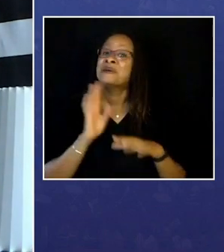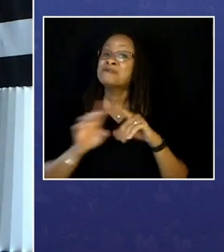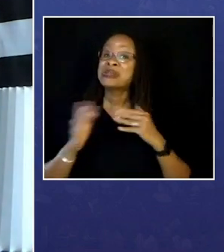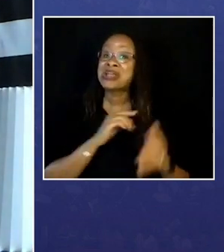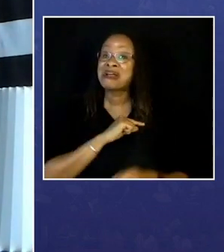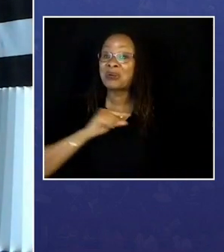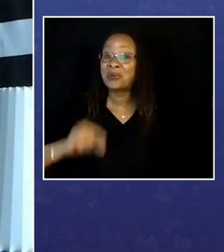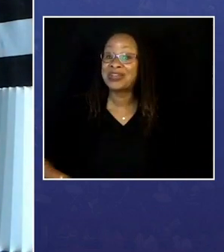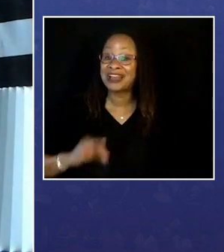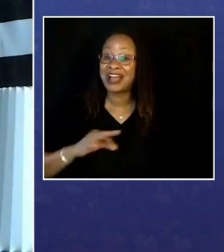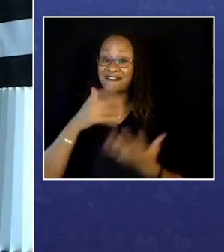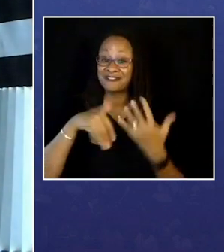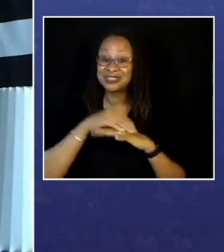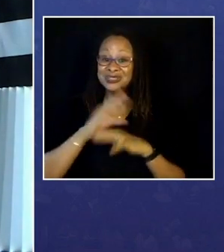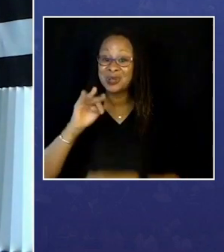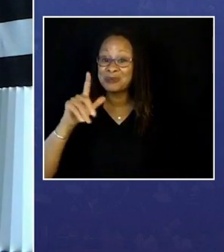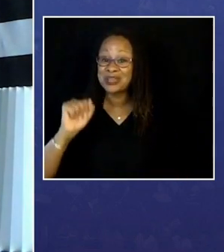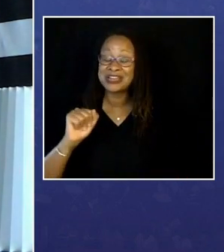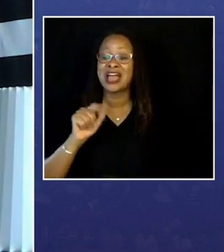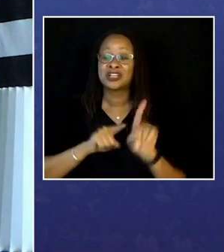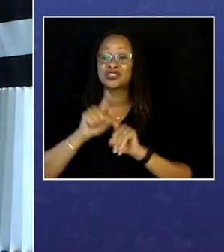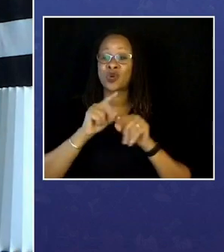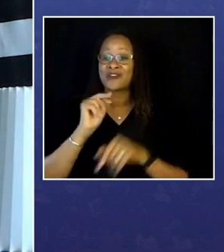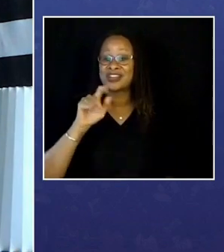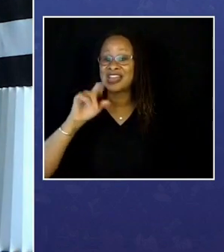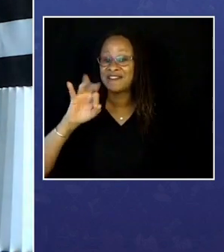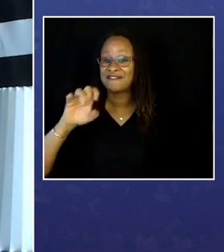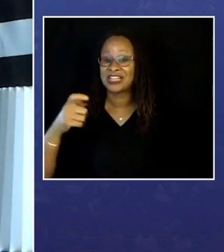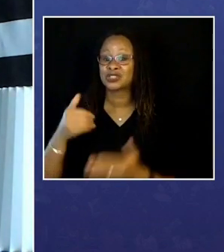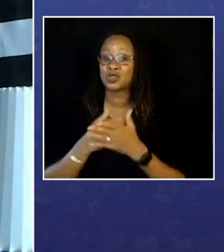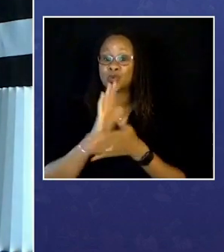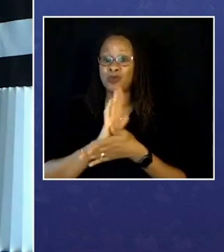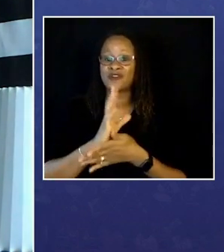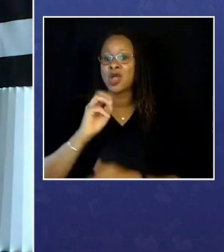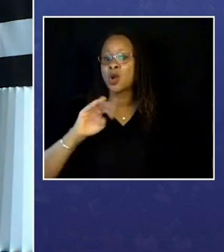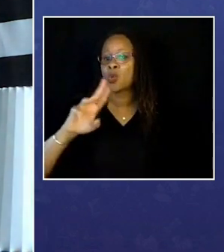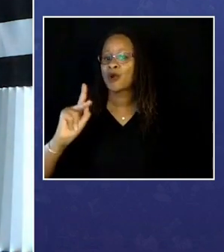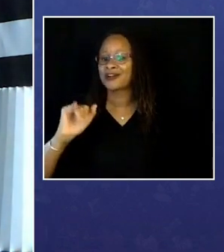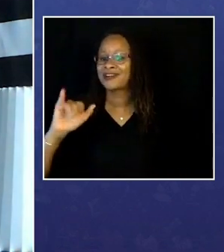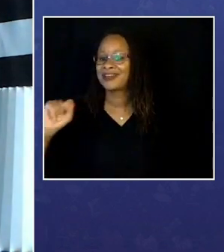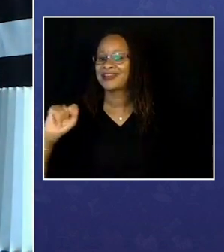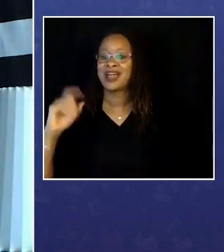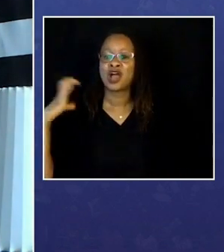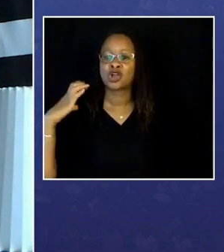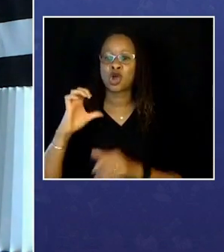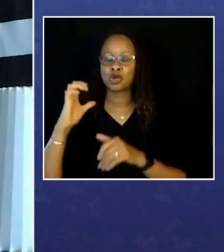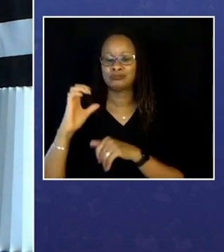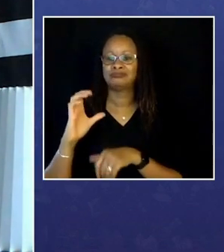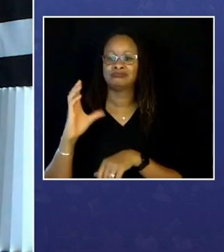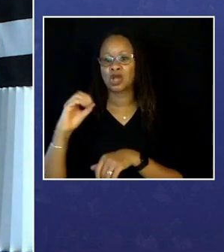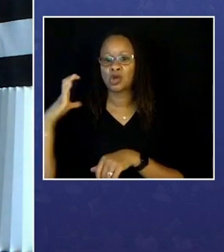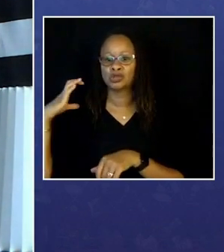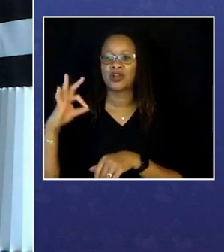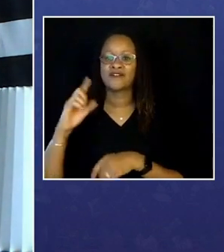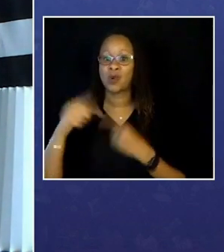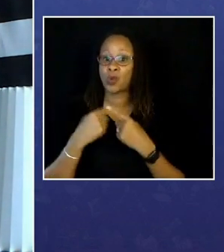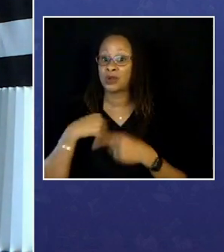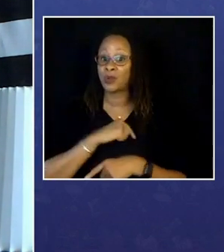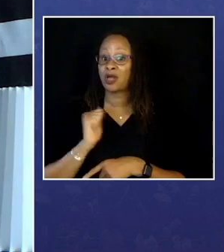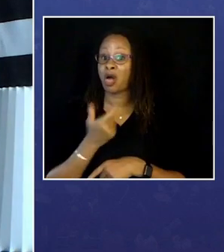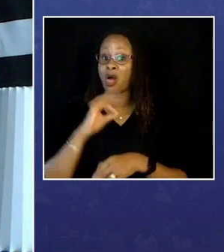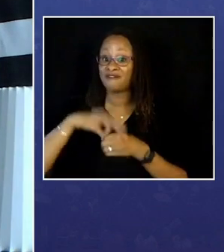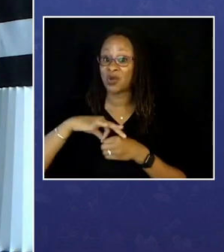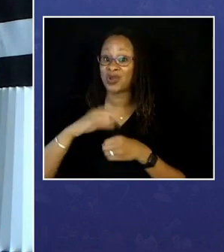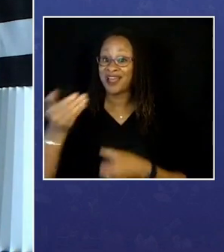She's a queen of social media, a star of Netflix's new movie, Work It, a co-chair of When We All Vote, and now a guest at